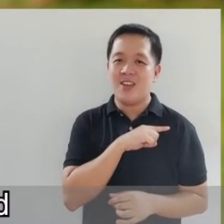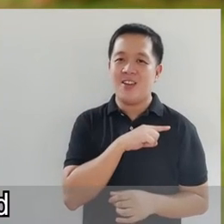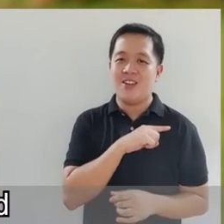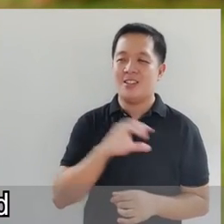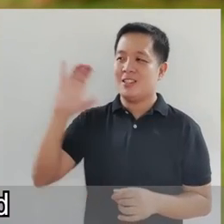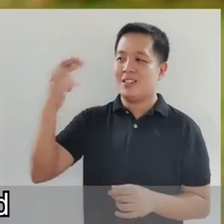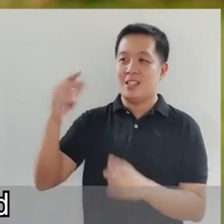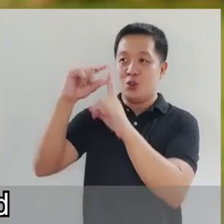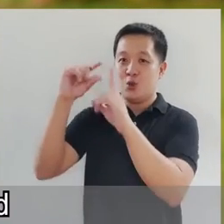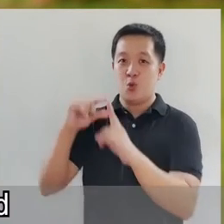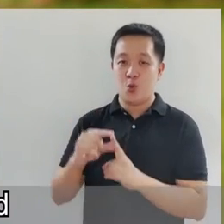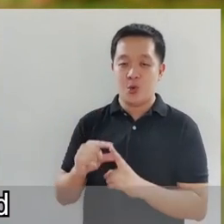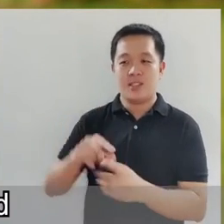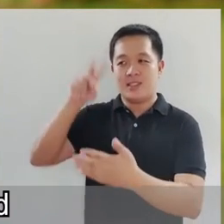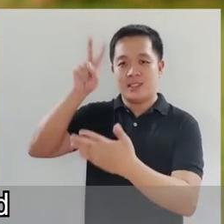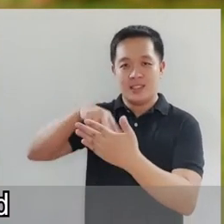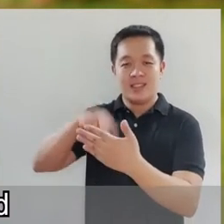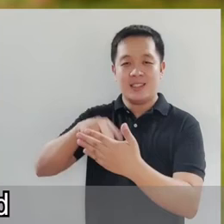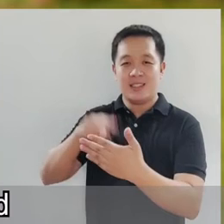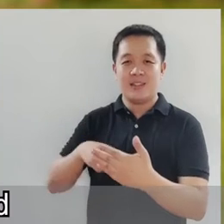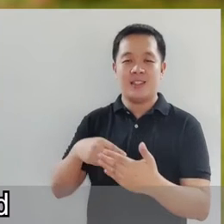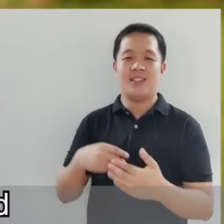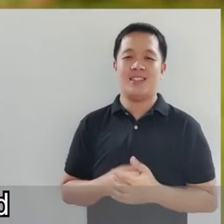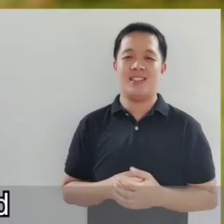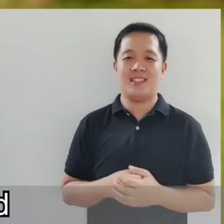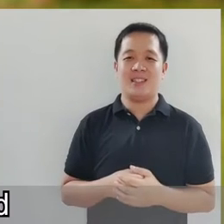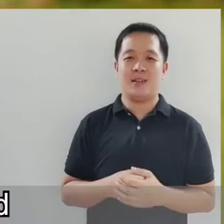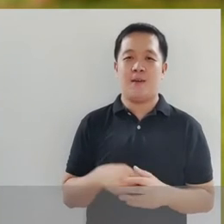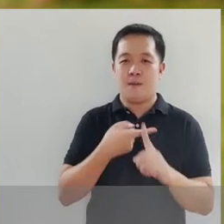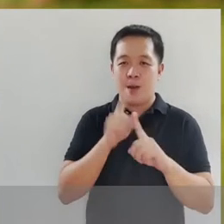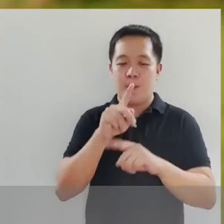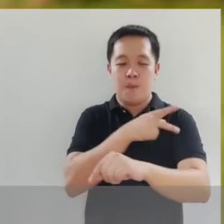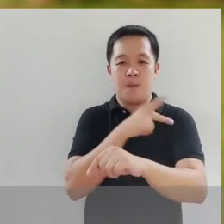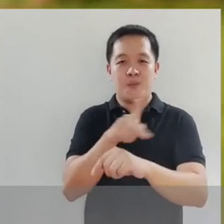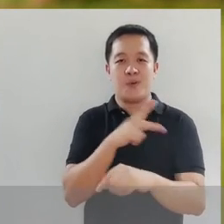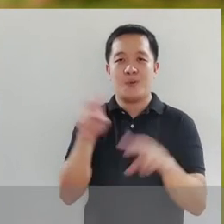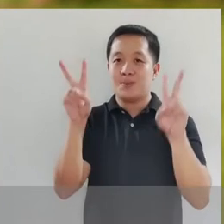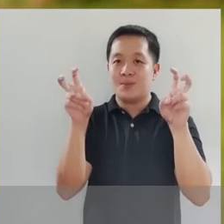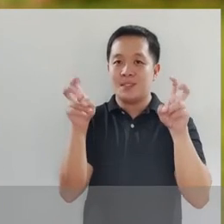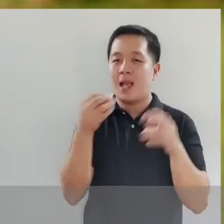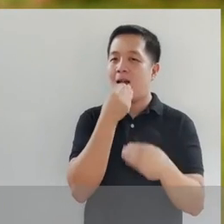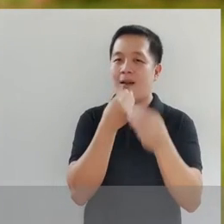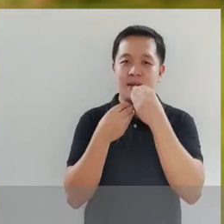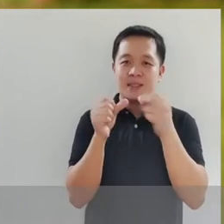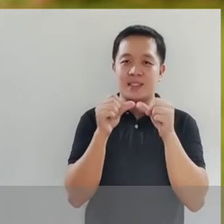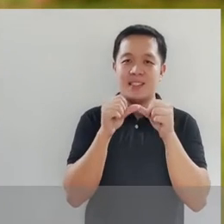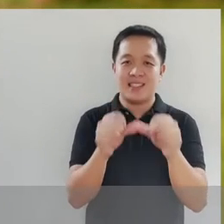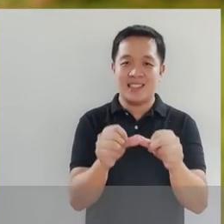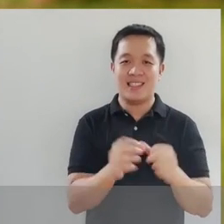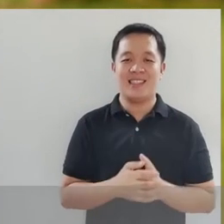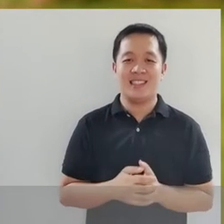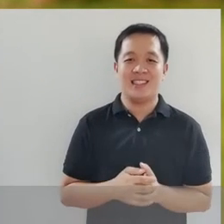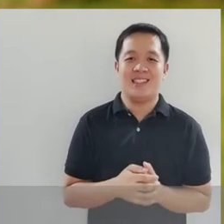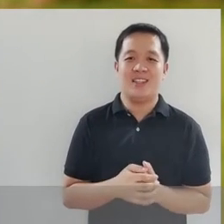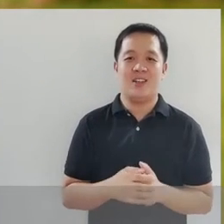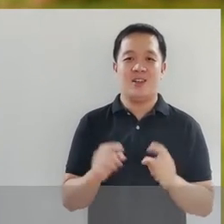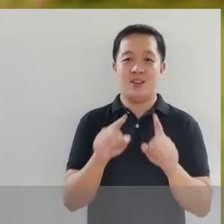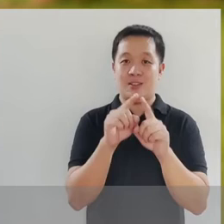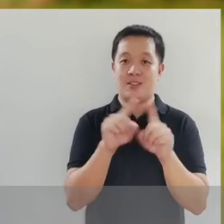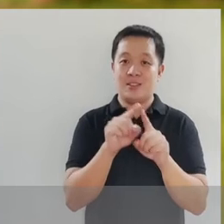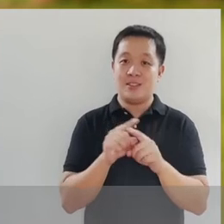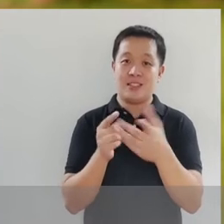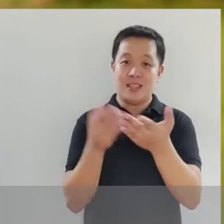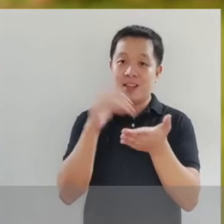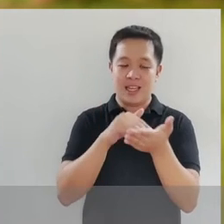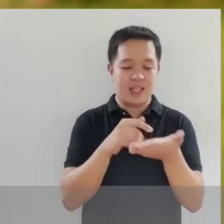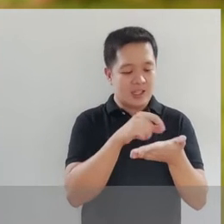us read the words with the CH consonant blend from the poem Munch Munch. Again, you can